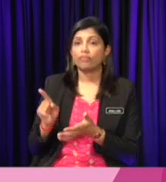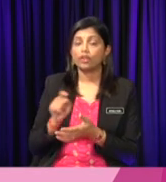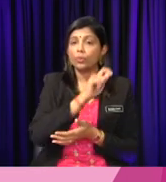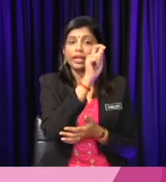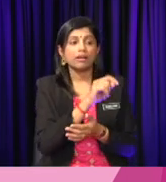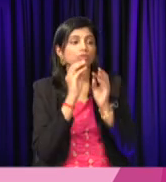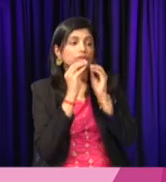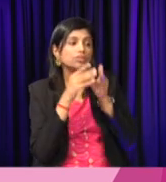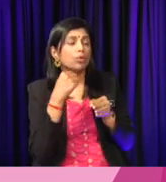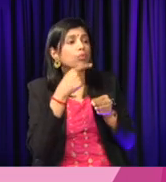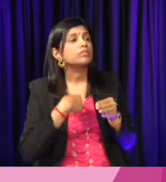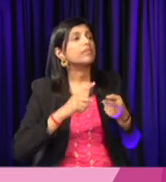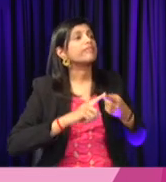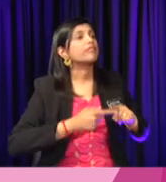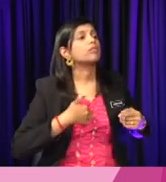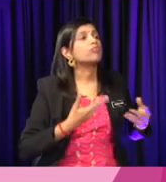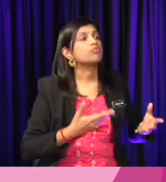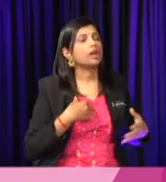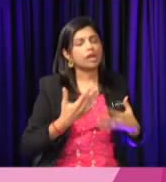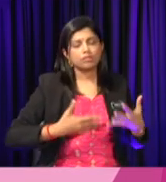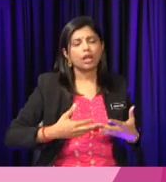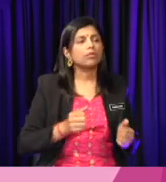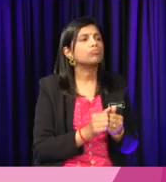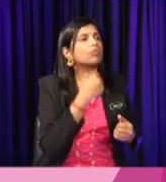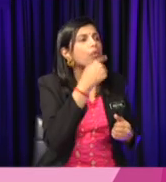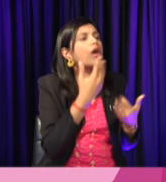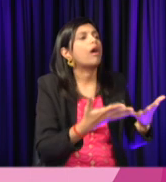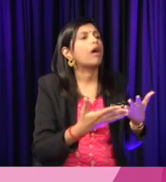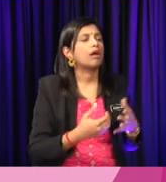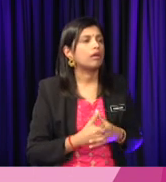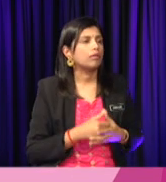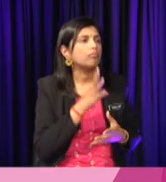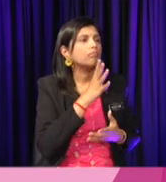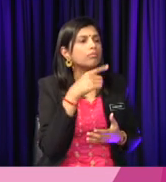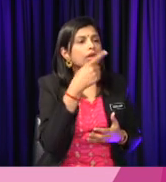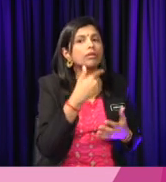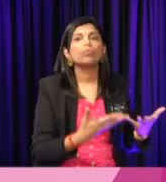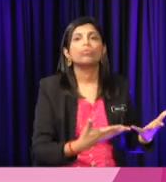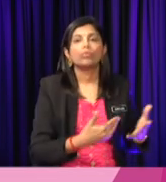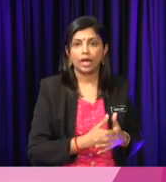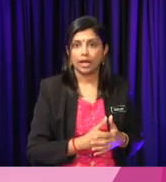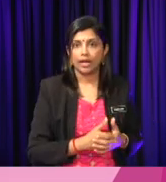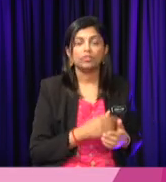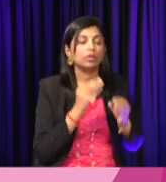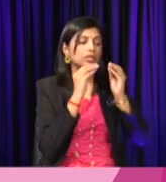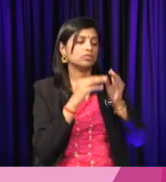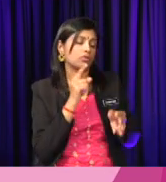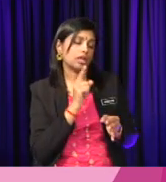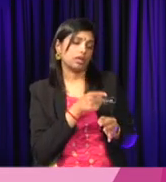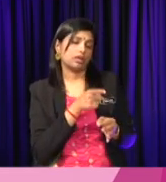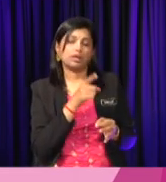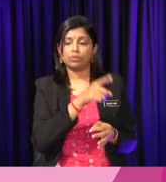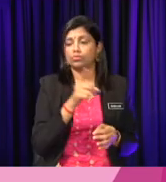had experience with even natural good speakers, candidates who are good speakers, but because it's an exam, they